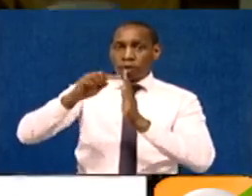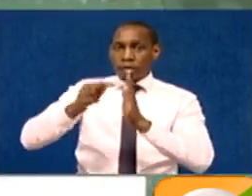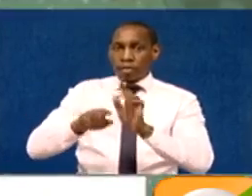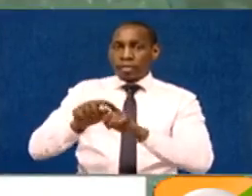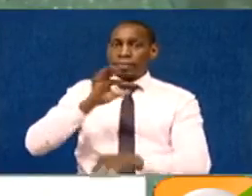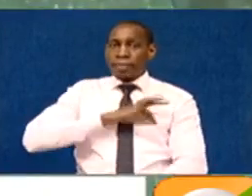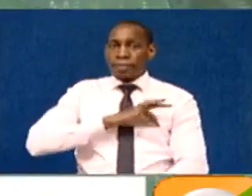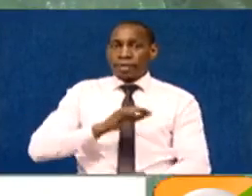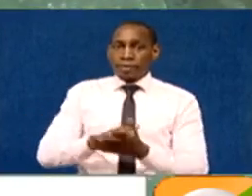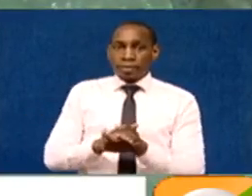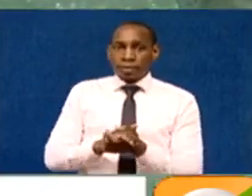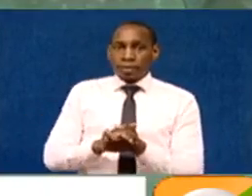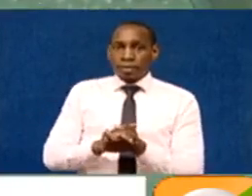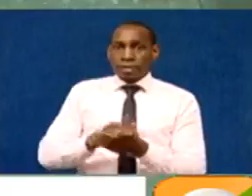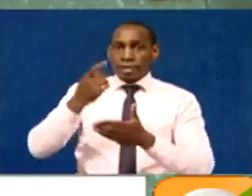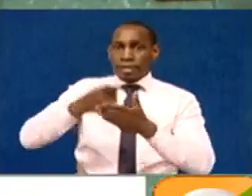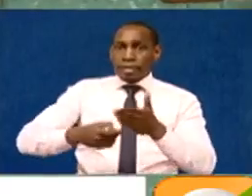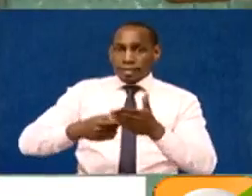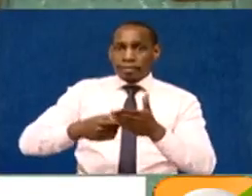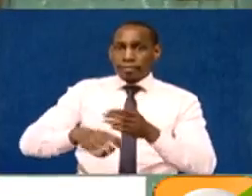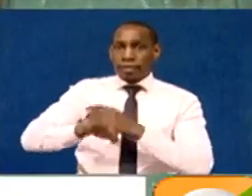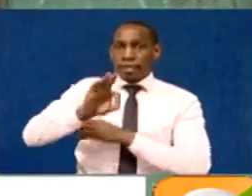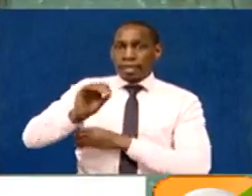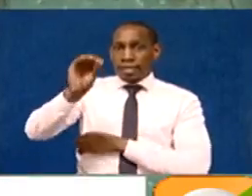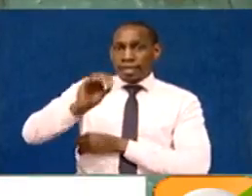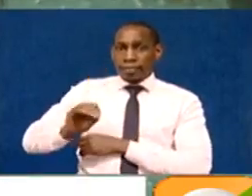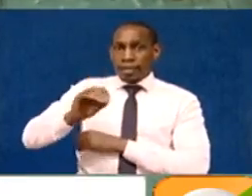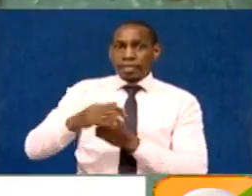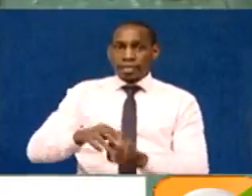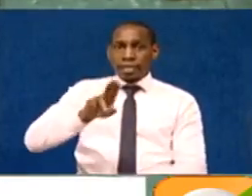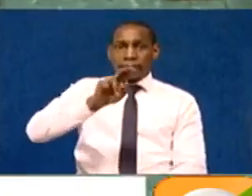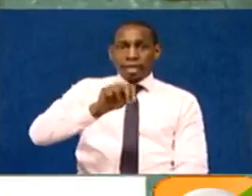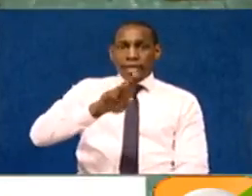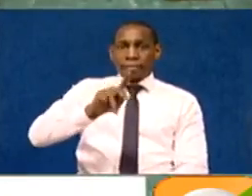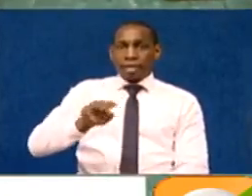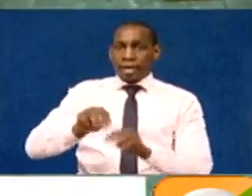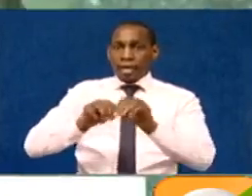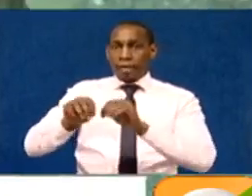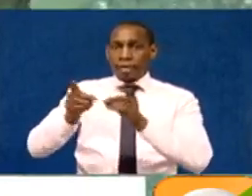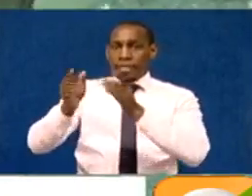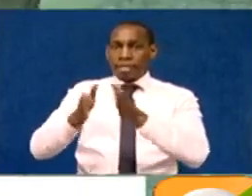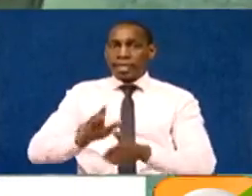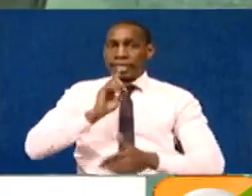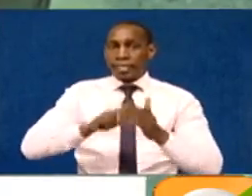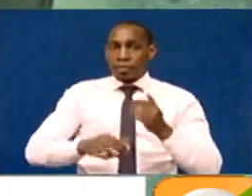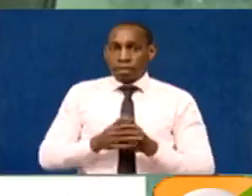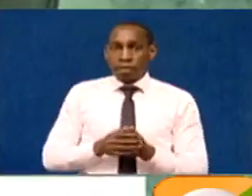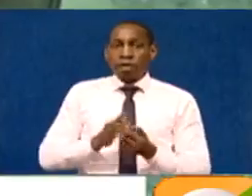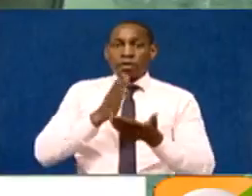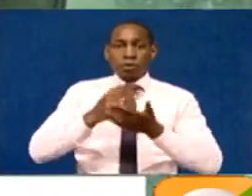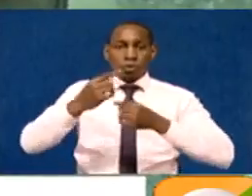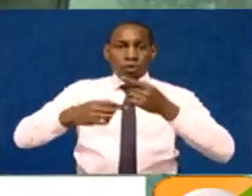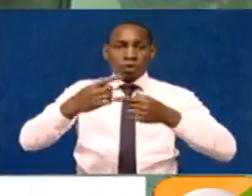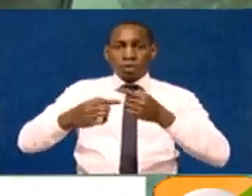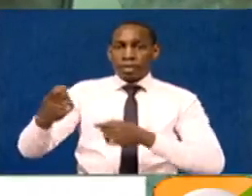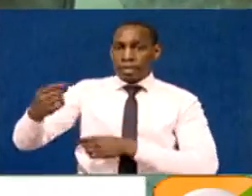and benefits from a change in the corporation tax rate to 30%. NBK Managing Director Paul Russo says that despite the